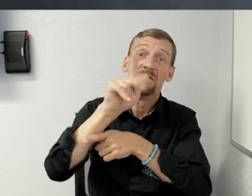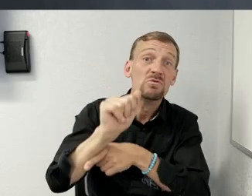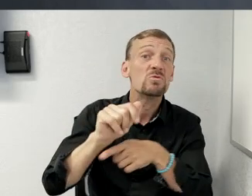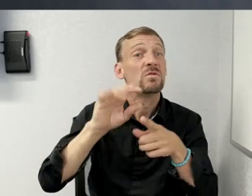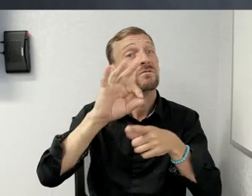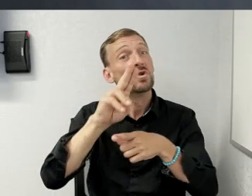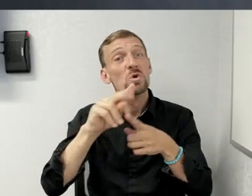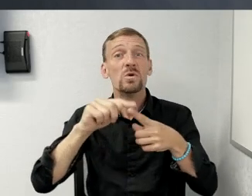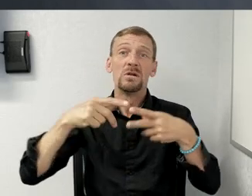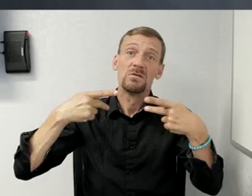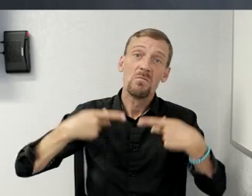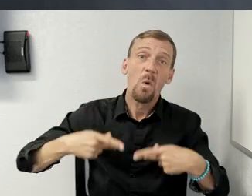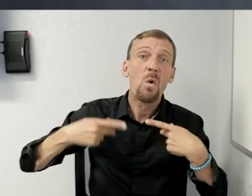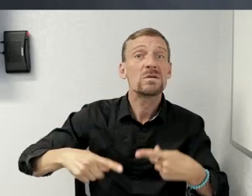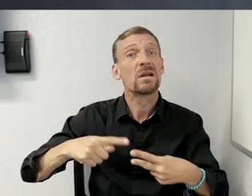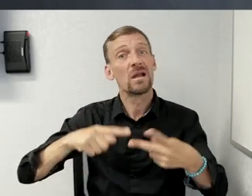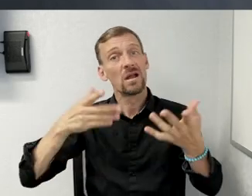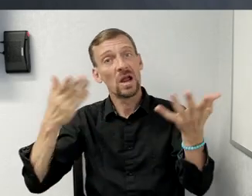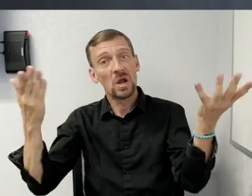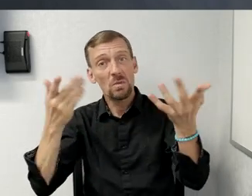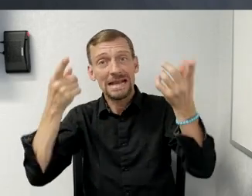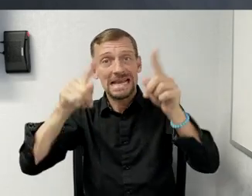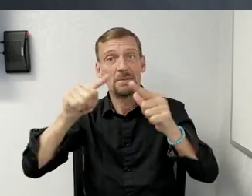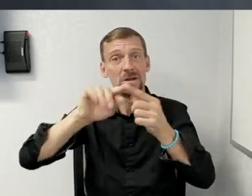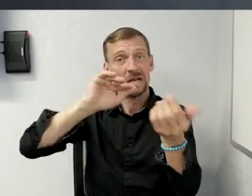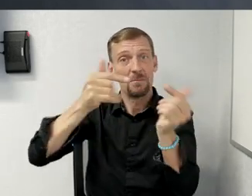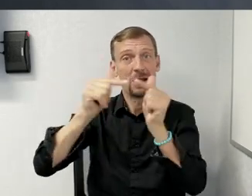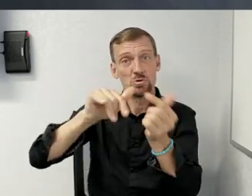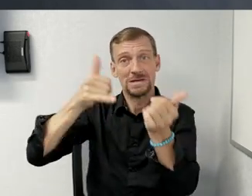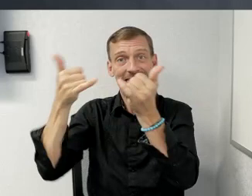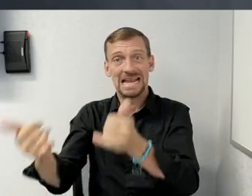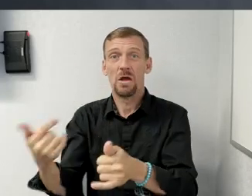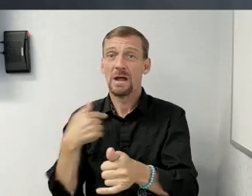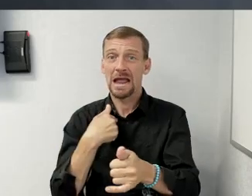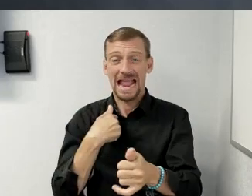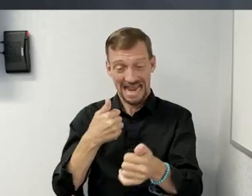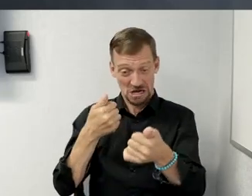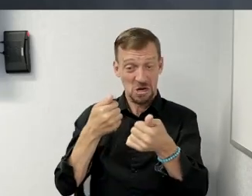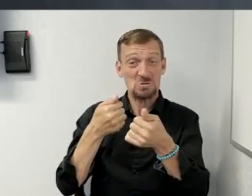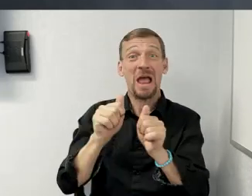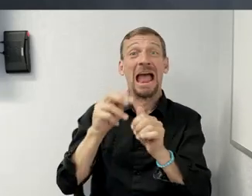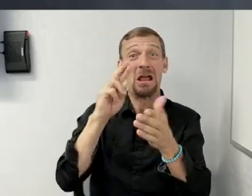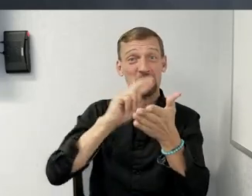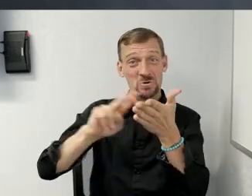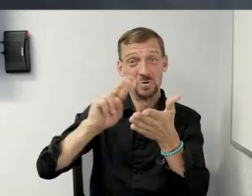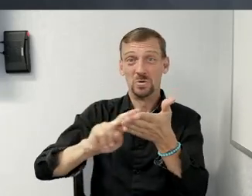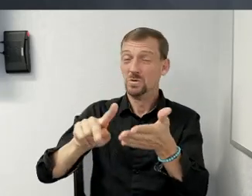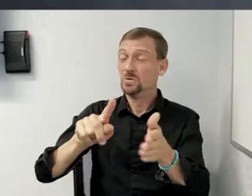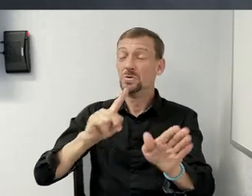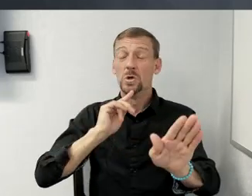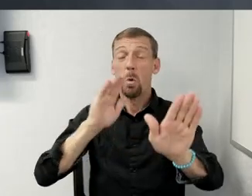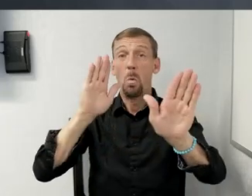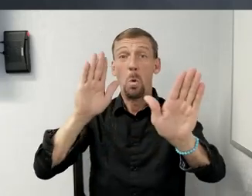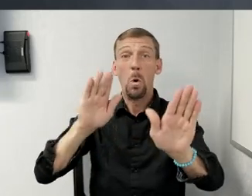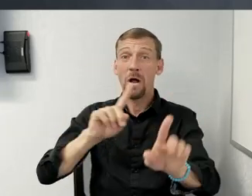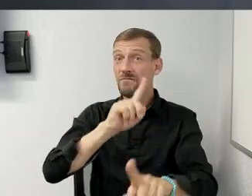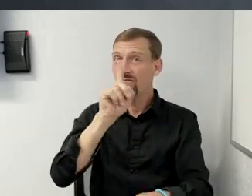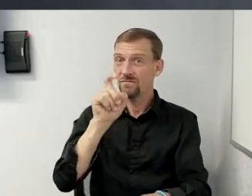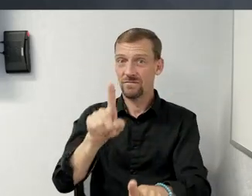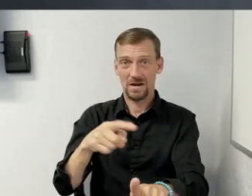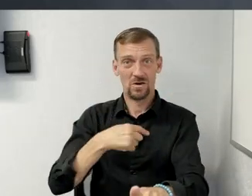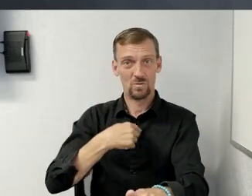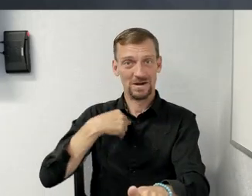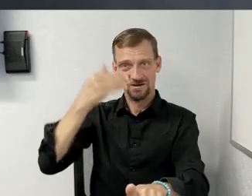pneumonia or other illnesses to what we're seeing now? Yeah, I tried to research that. It's a great question because we're all